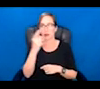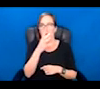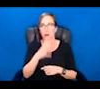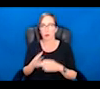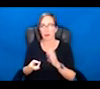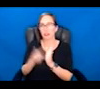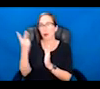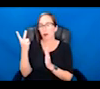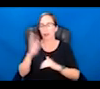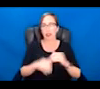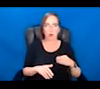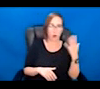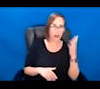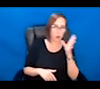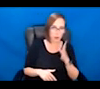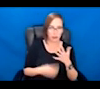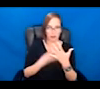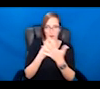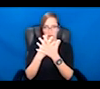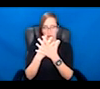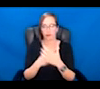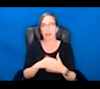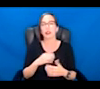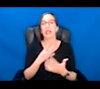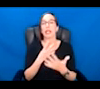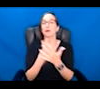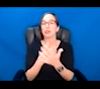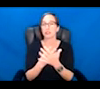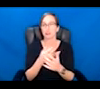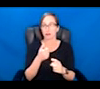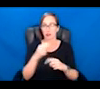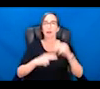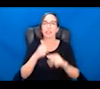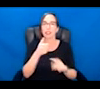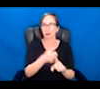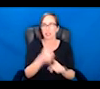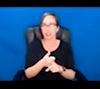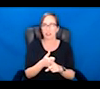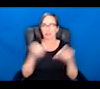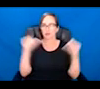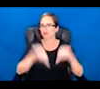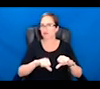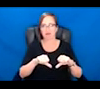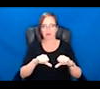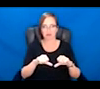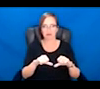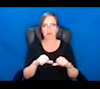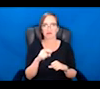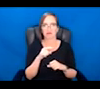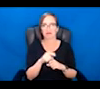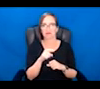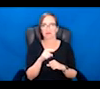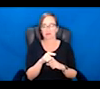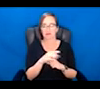white women. And we also know that prison conditions, so many prisons are built on Superfund